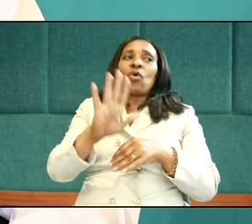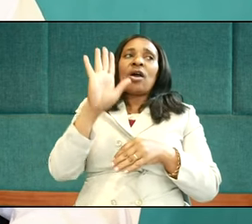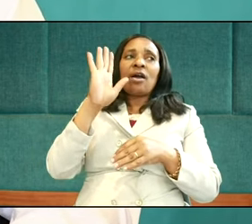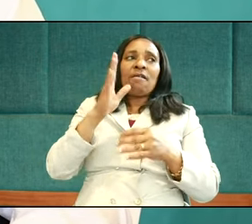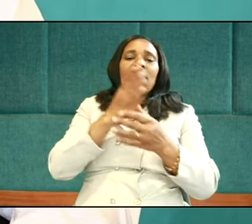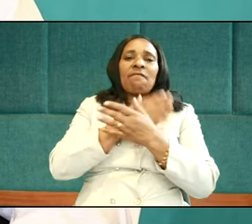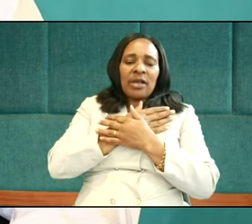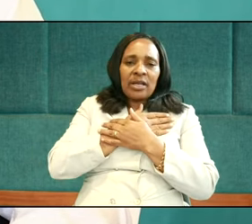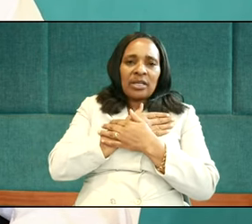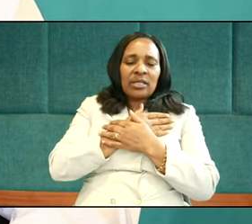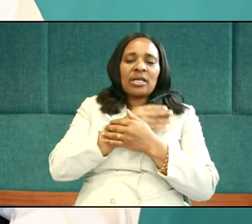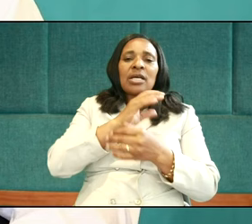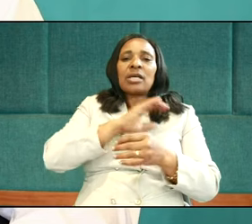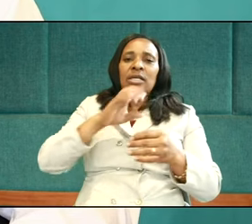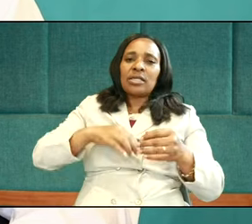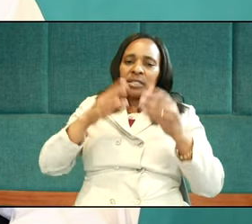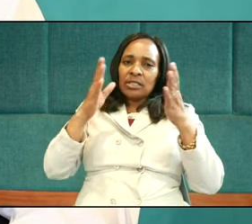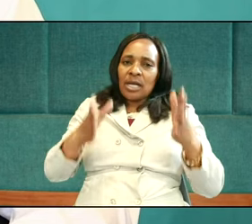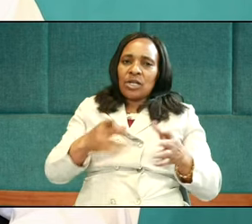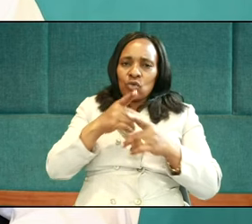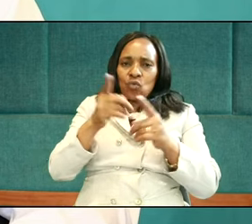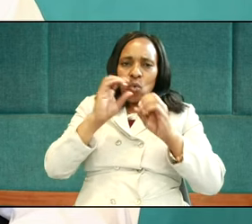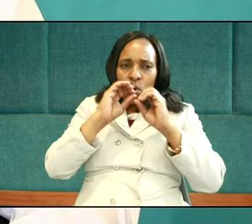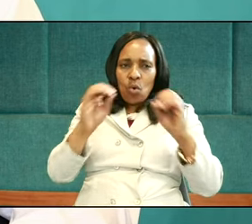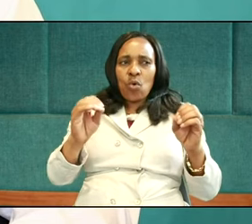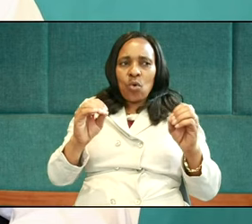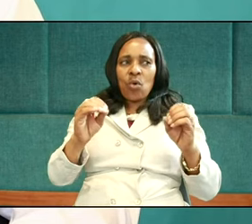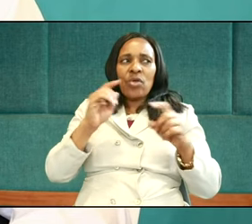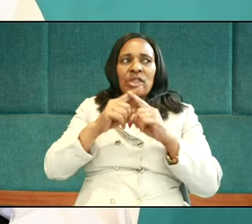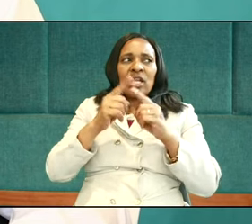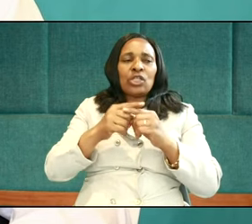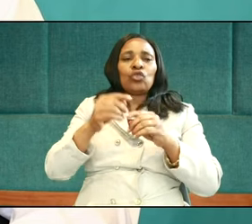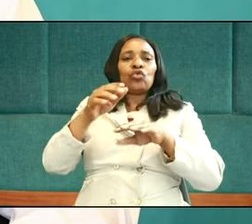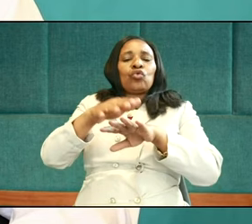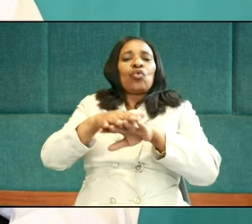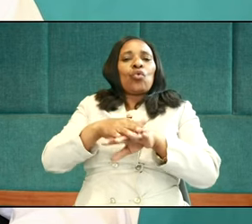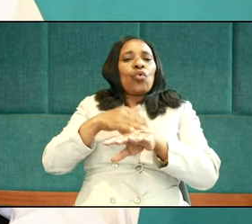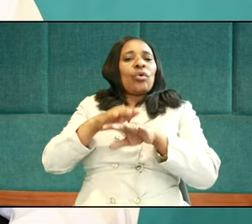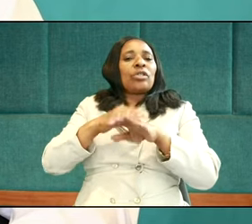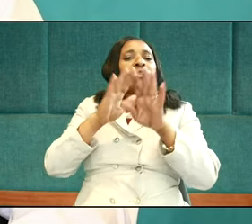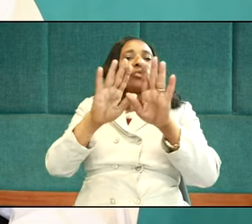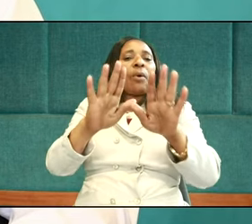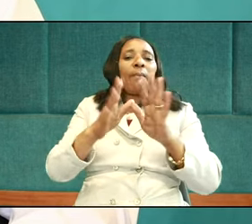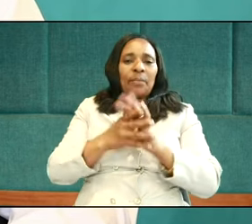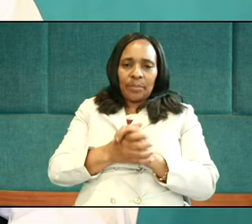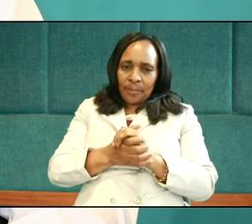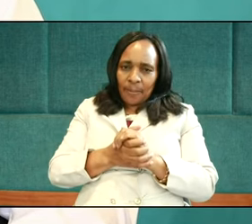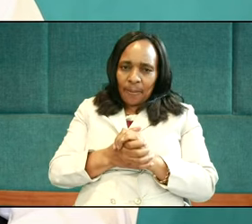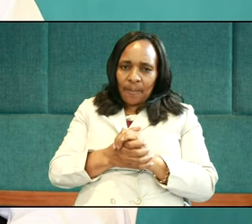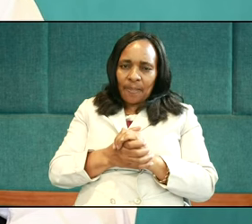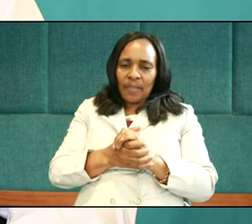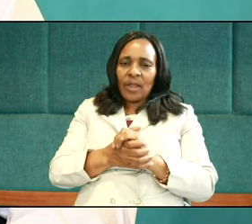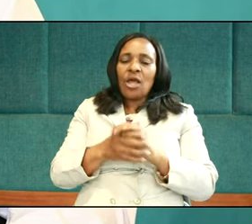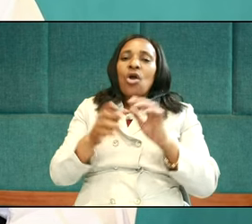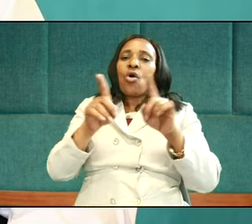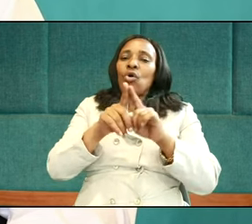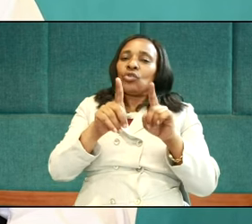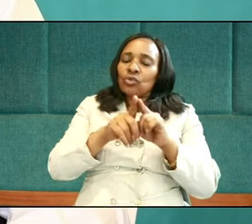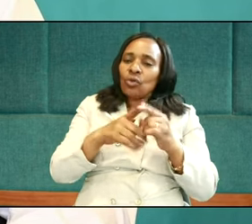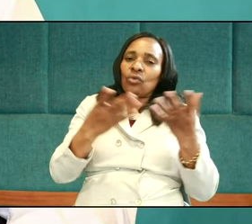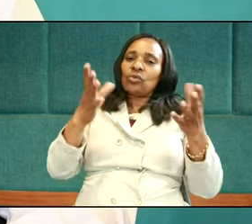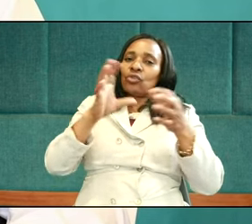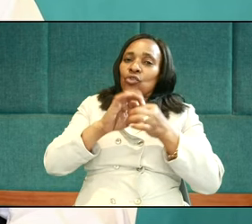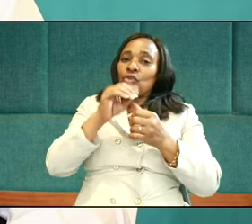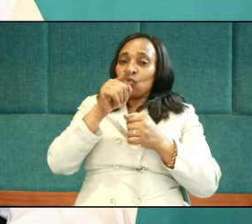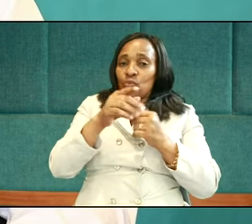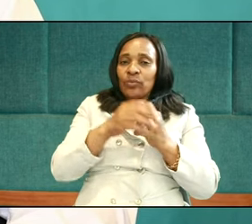if you have a friend who is a Christian and you're not, eventually you might stop, or he might also join